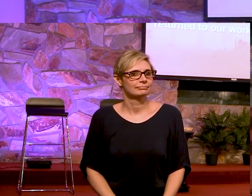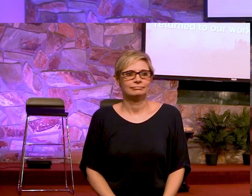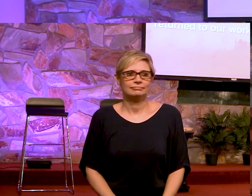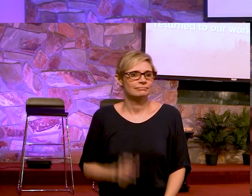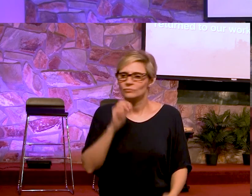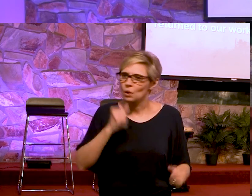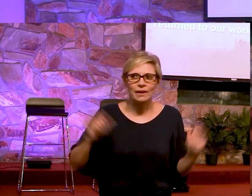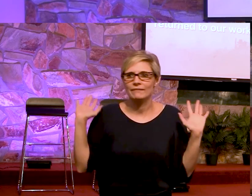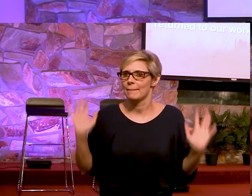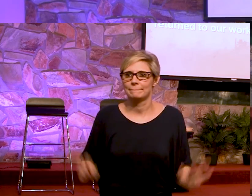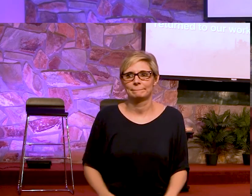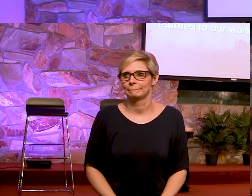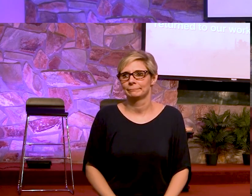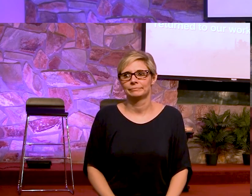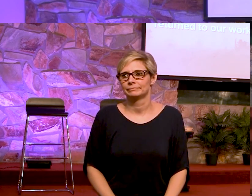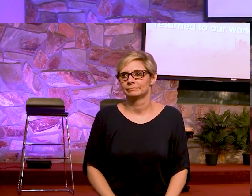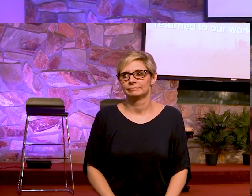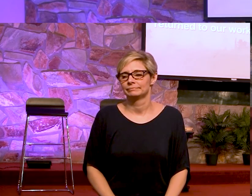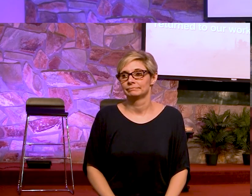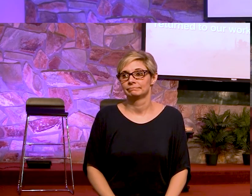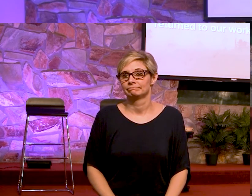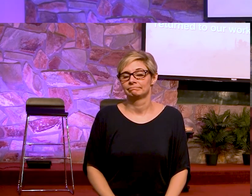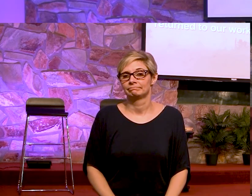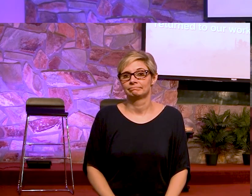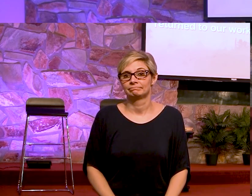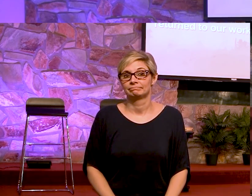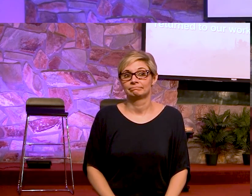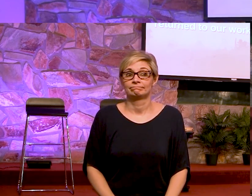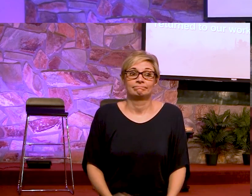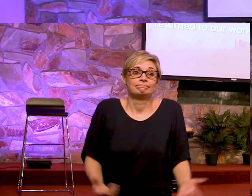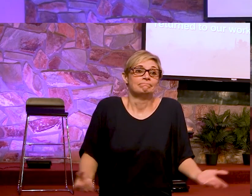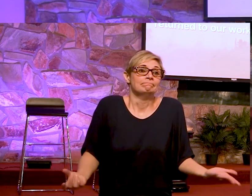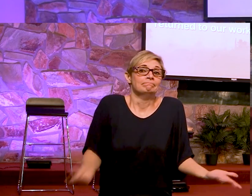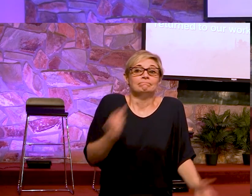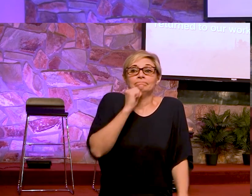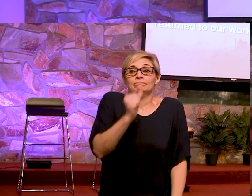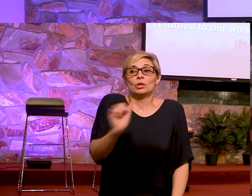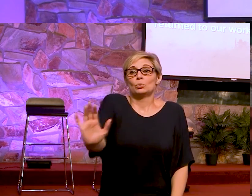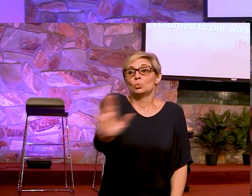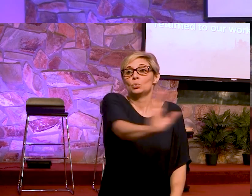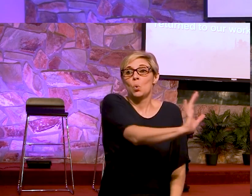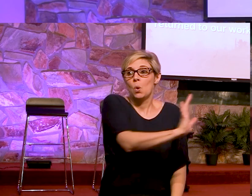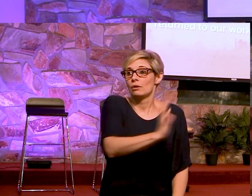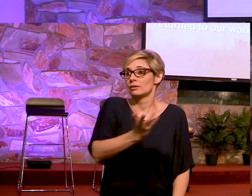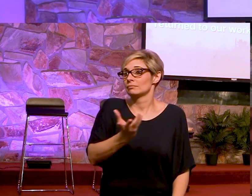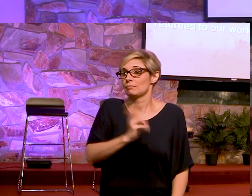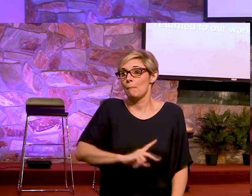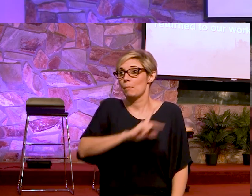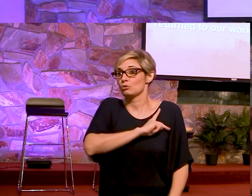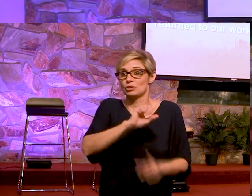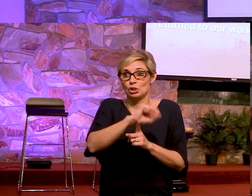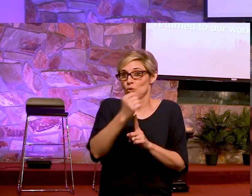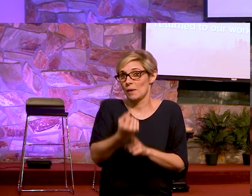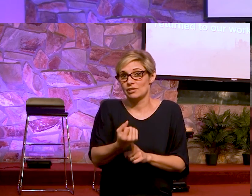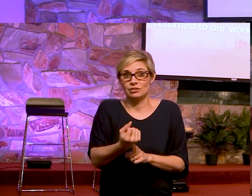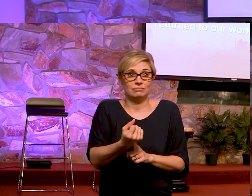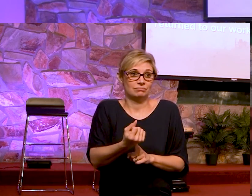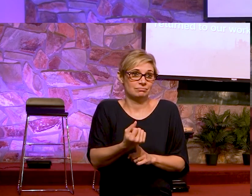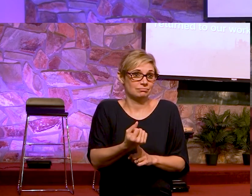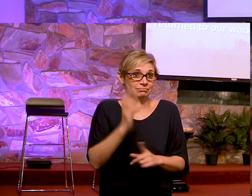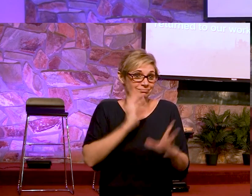Don't ever give up. I don't know what you're personally going through right now, but you may find yourself in a season where